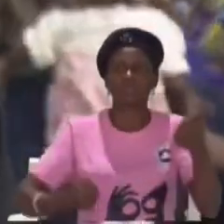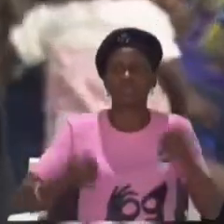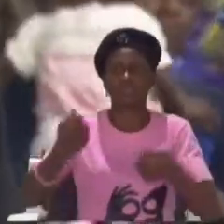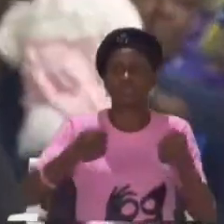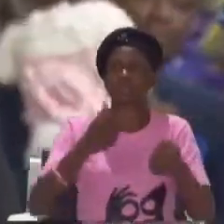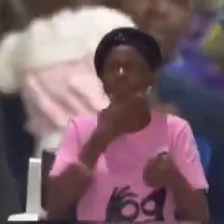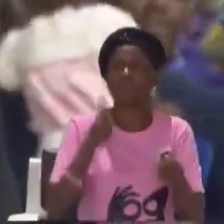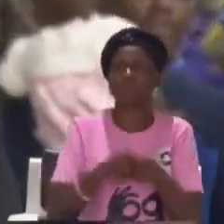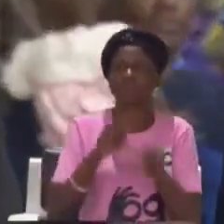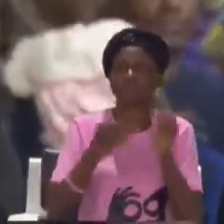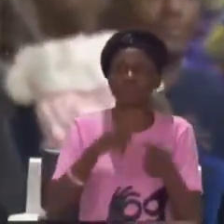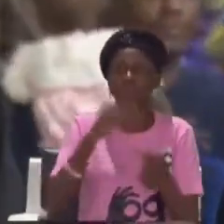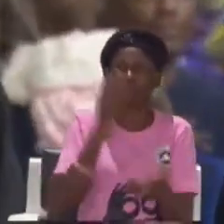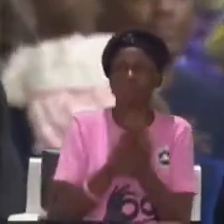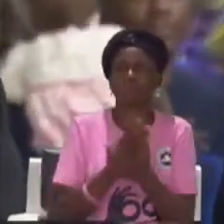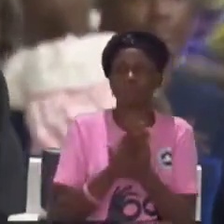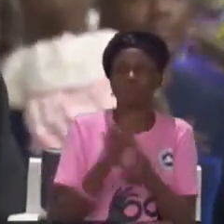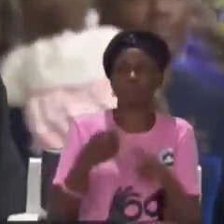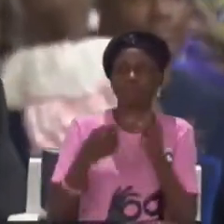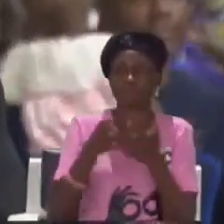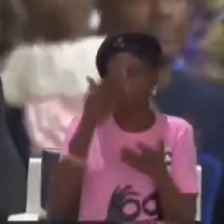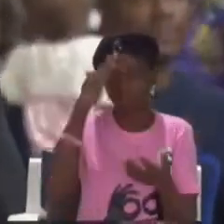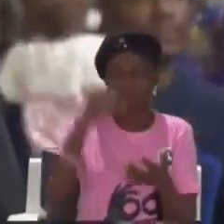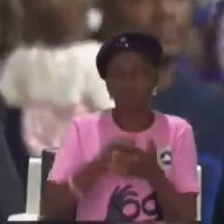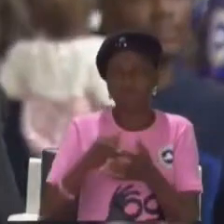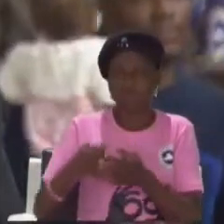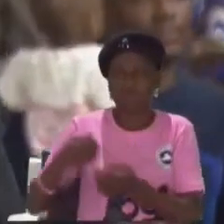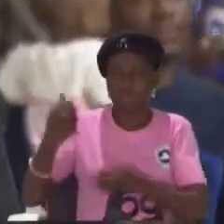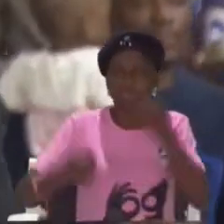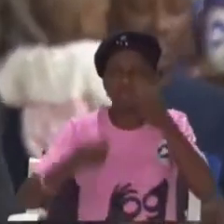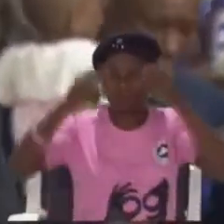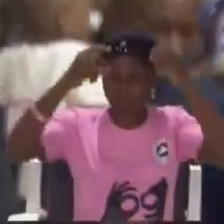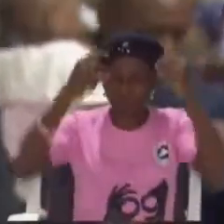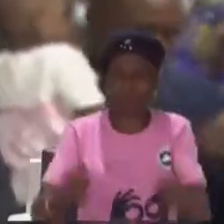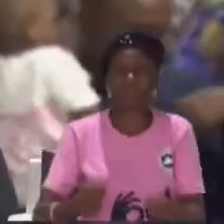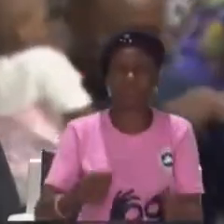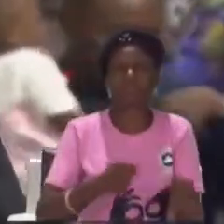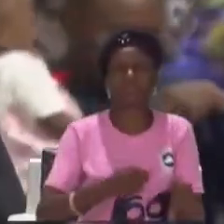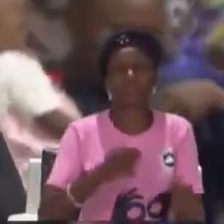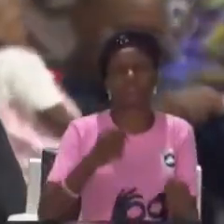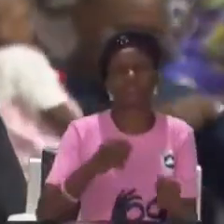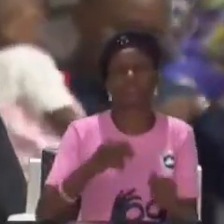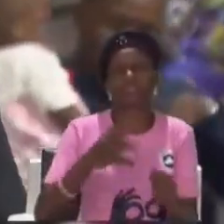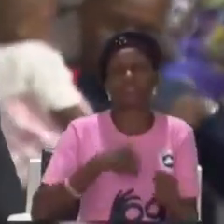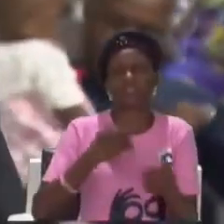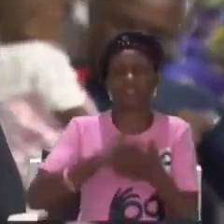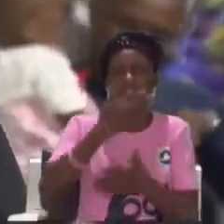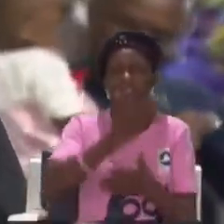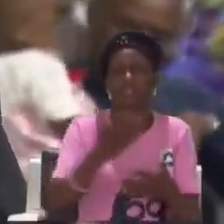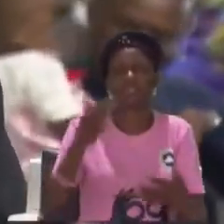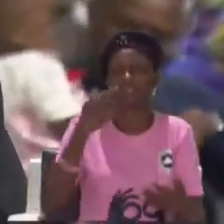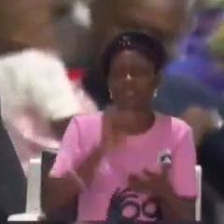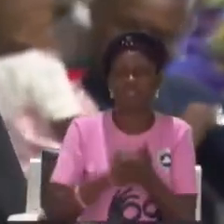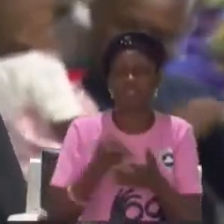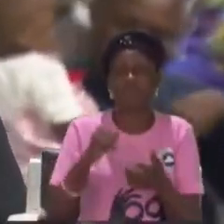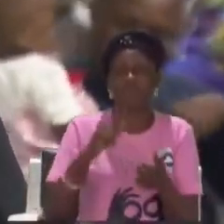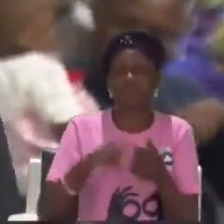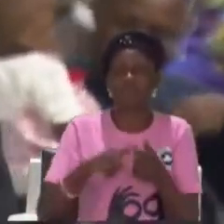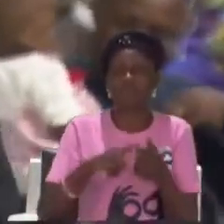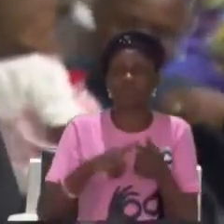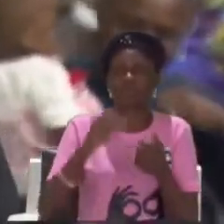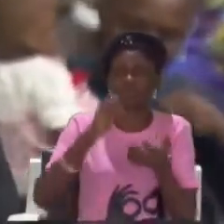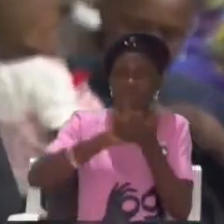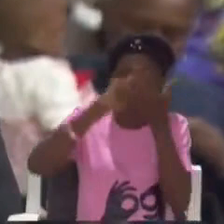stop, but apparently before I knew it, he zoomed off in a very high speed, and the next thing they said, they wanted to poke out my